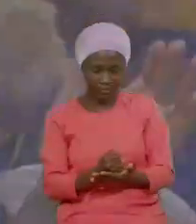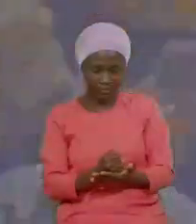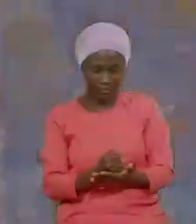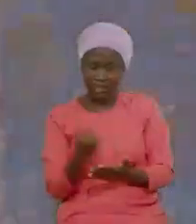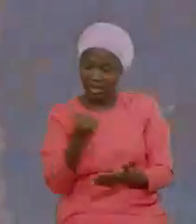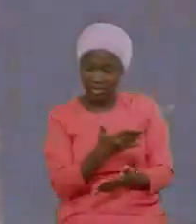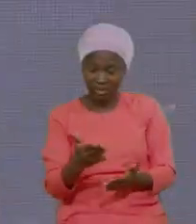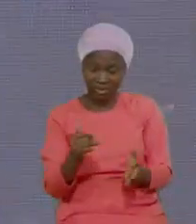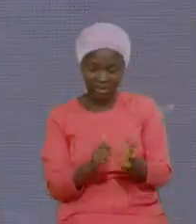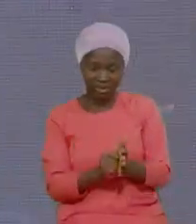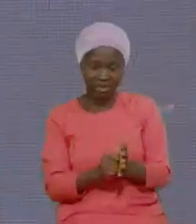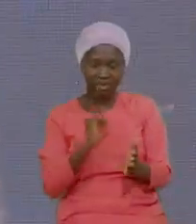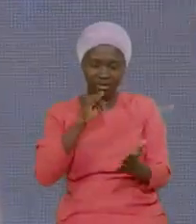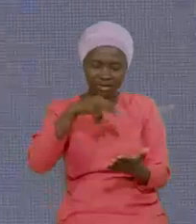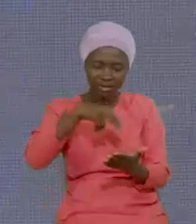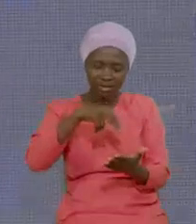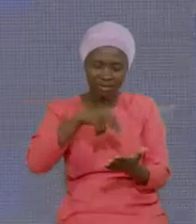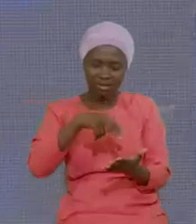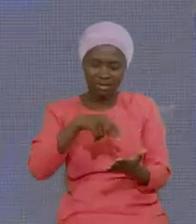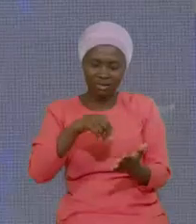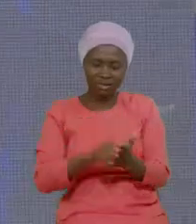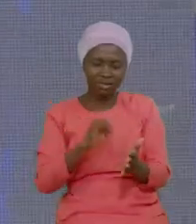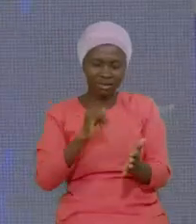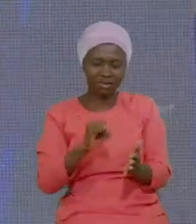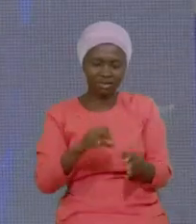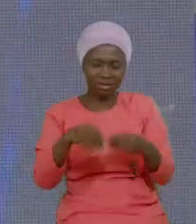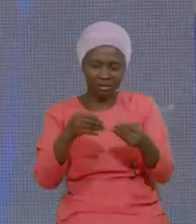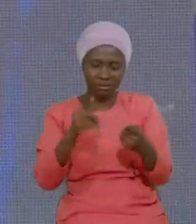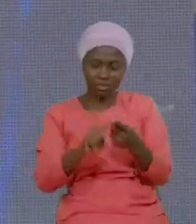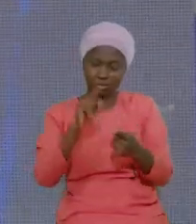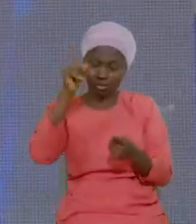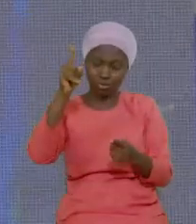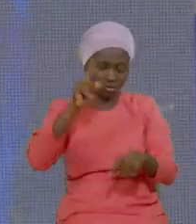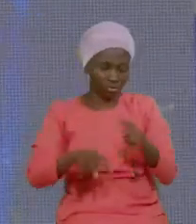Anything that is handed over to you, given to you, cannot fail.